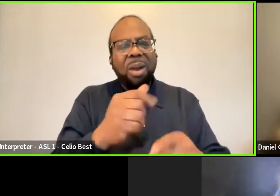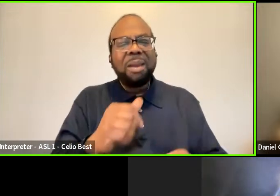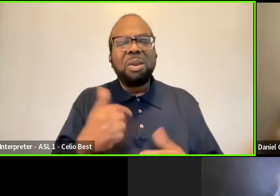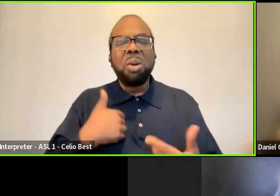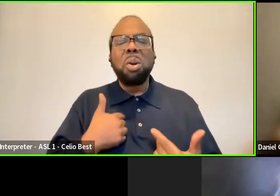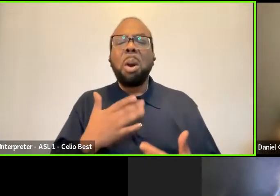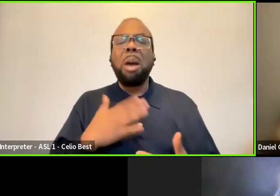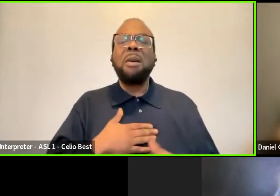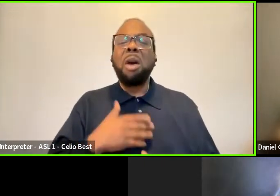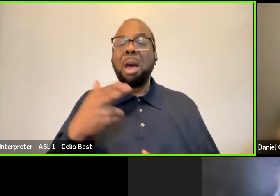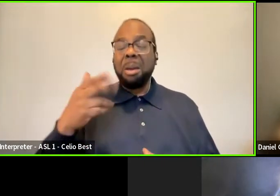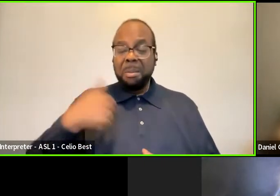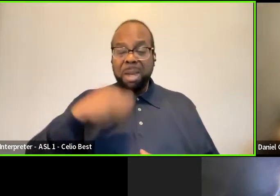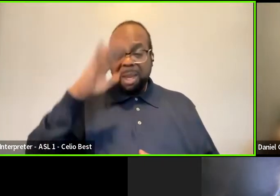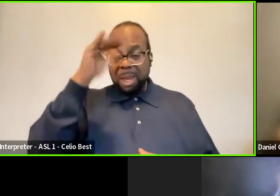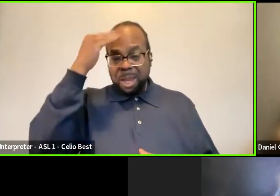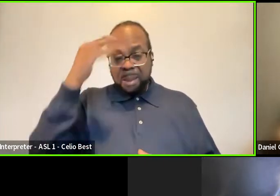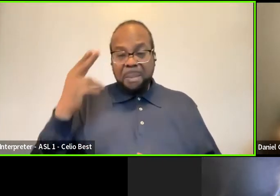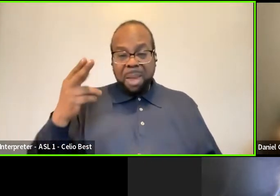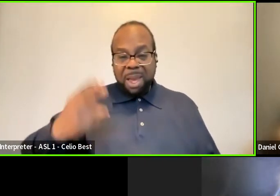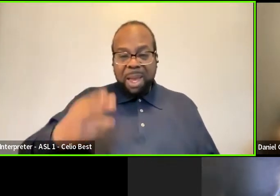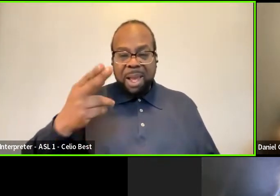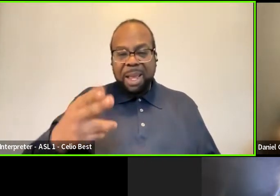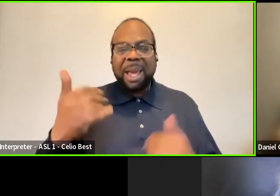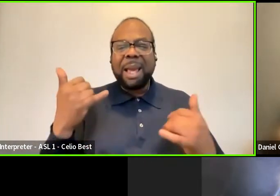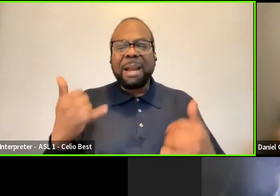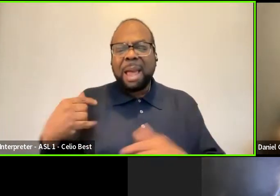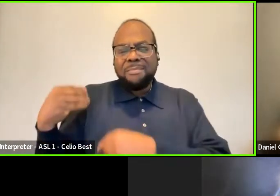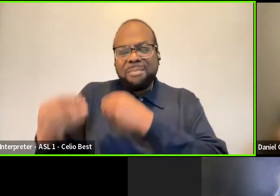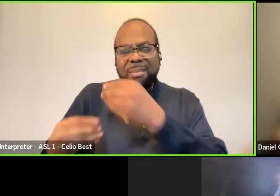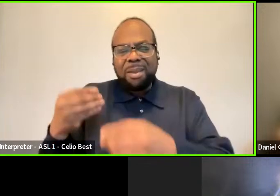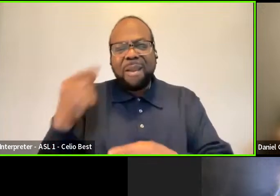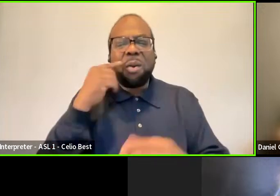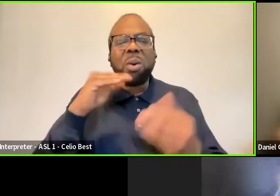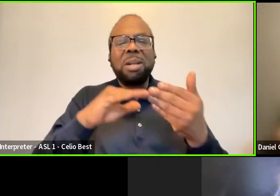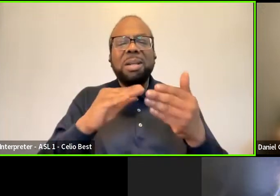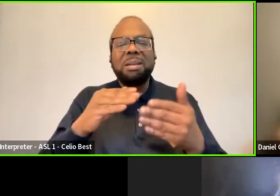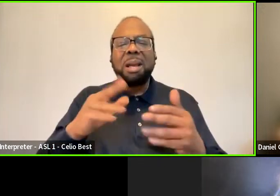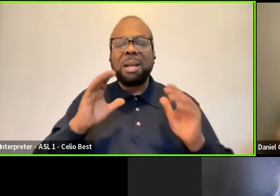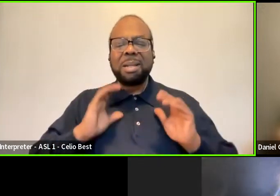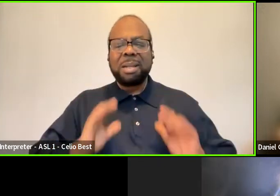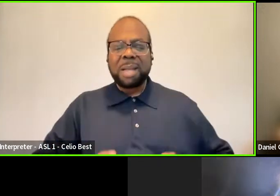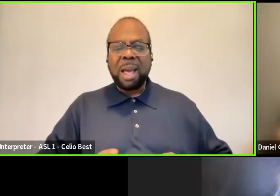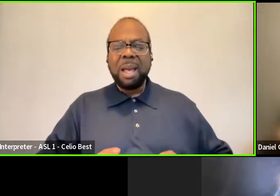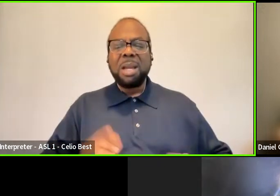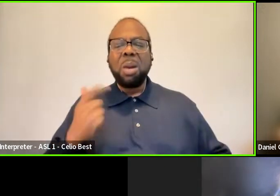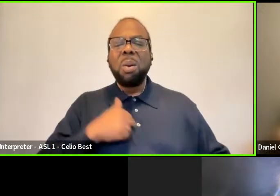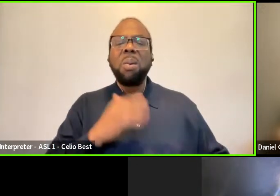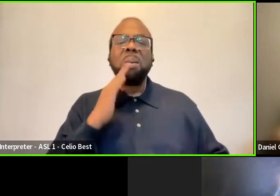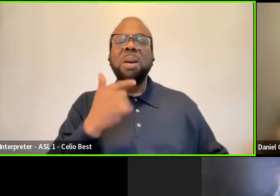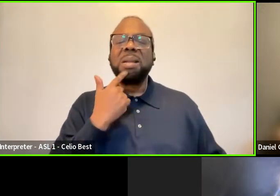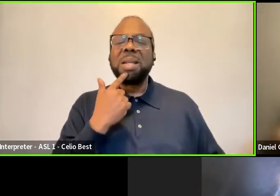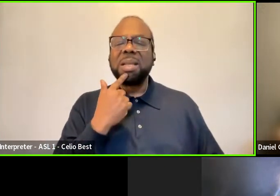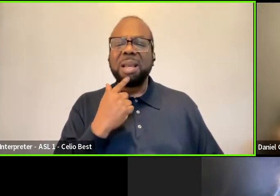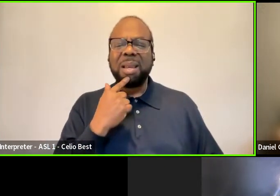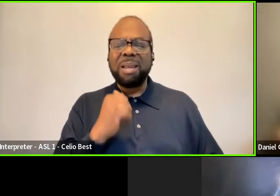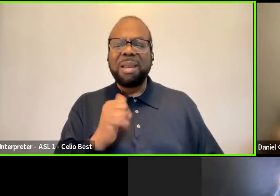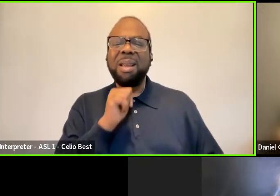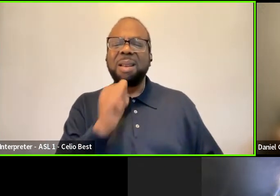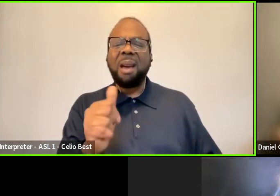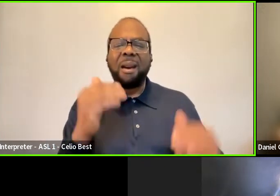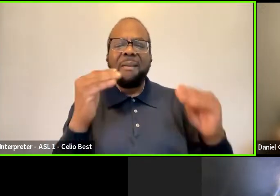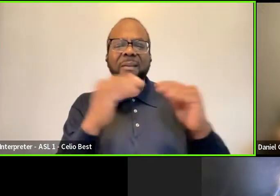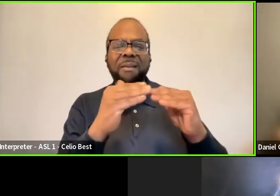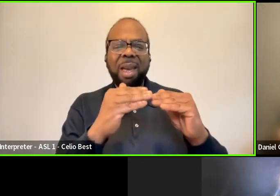It's a legacy moment for us as citizens that we're going to say no to unfair